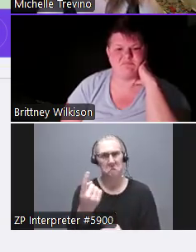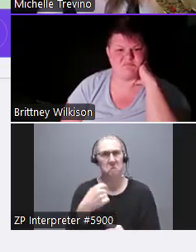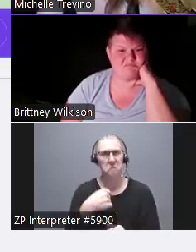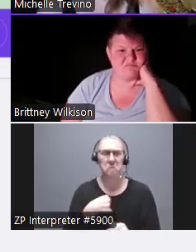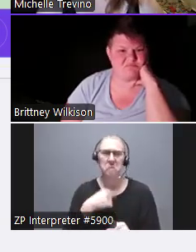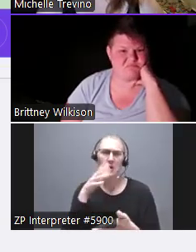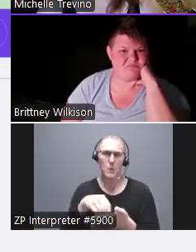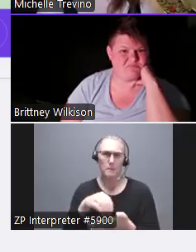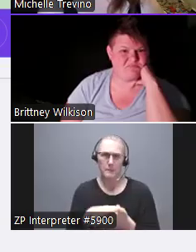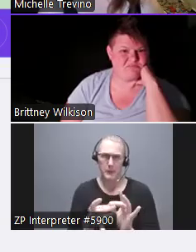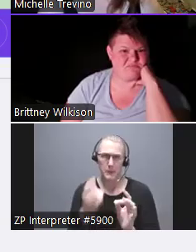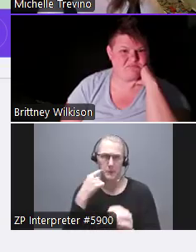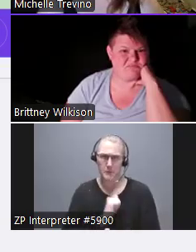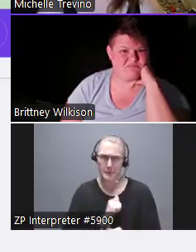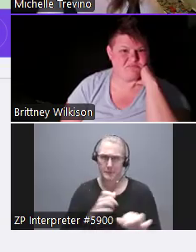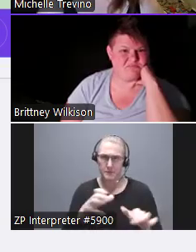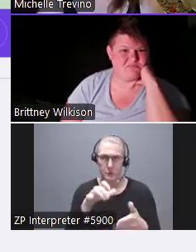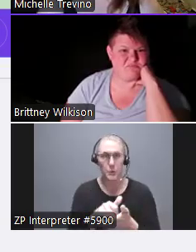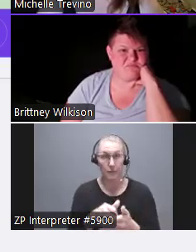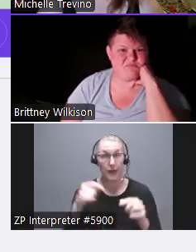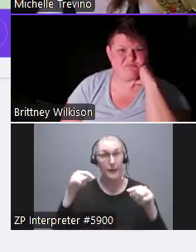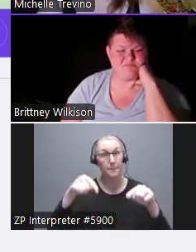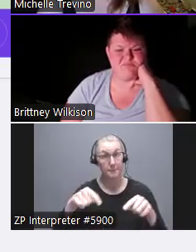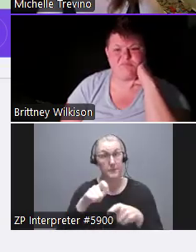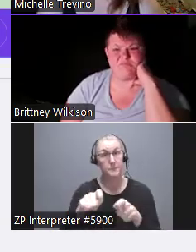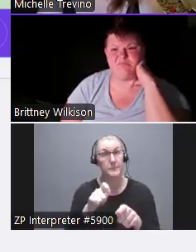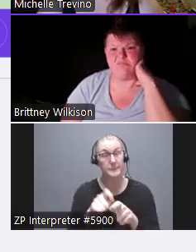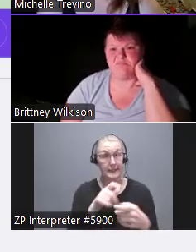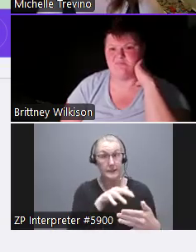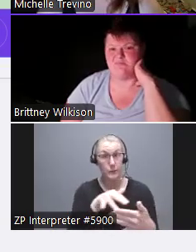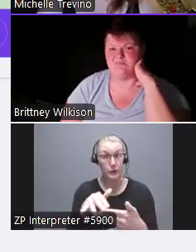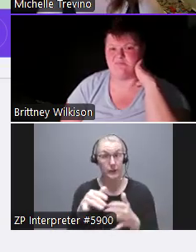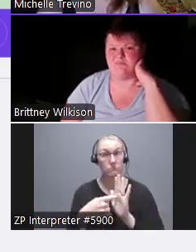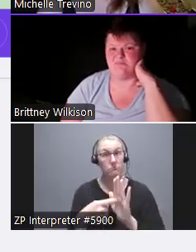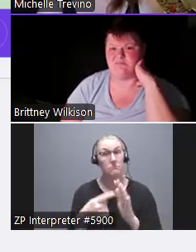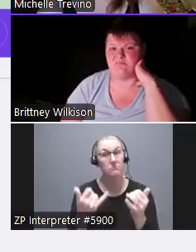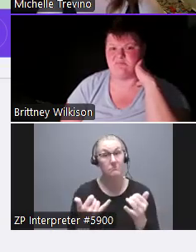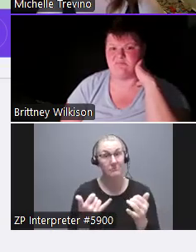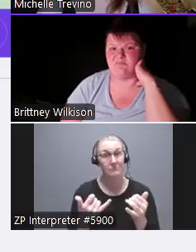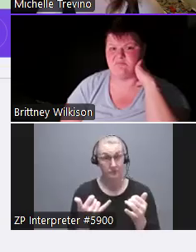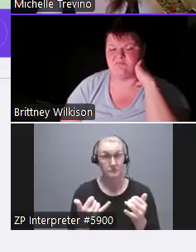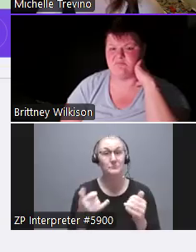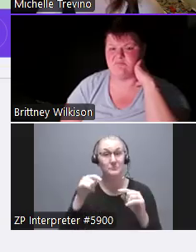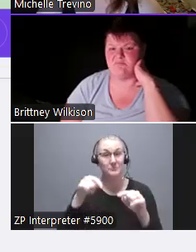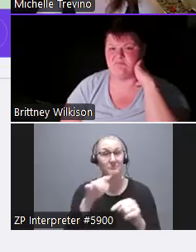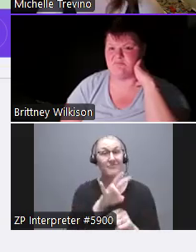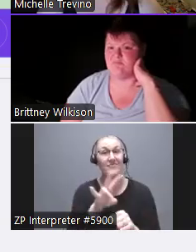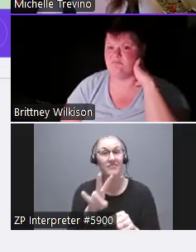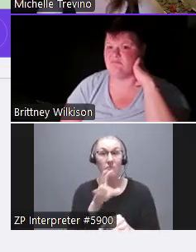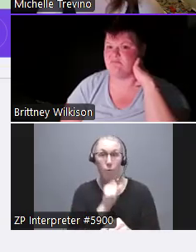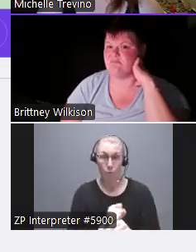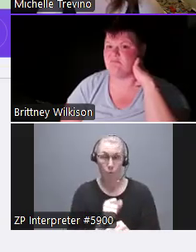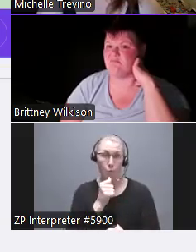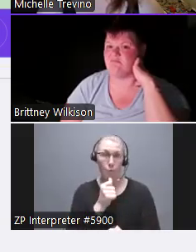of. Okay, so this particular study that I'm showing you is for a 77-year-old woman who